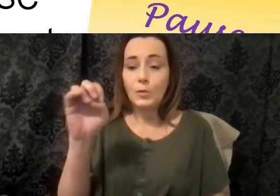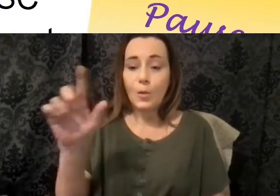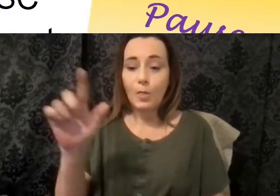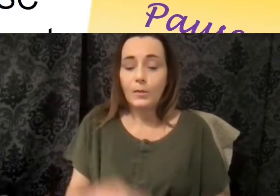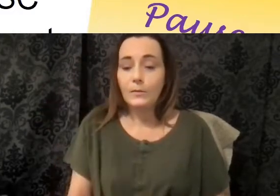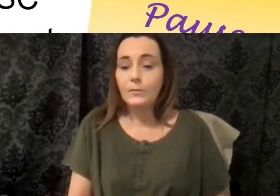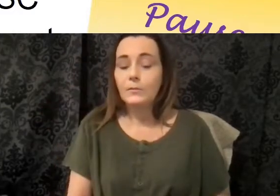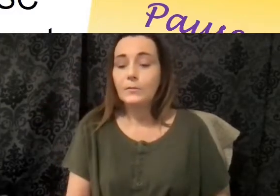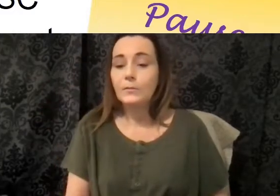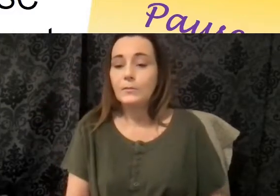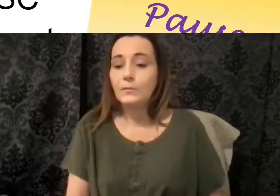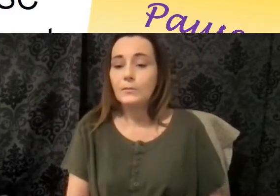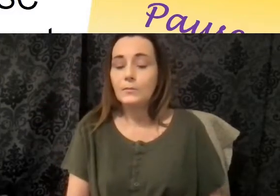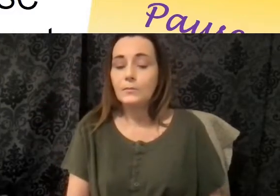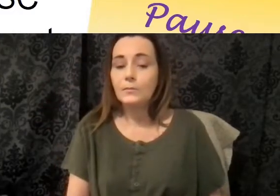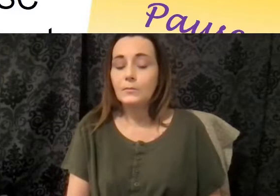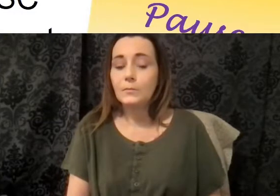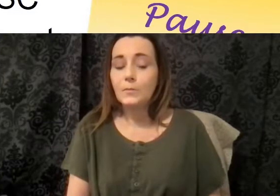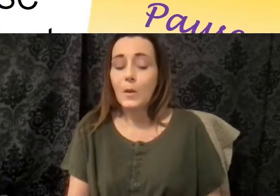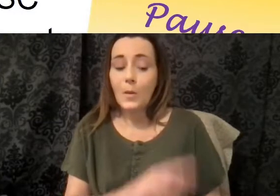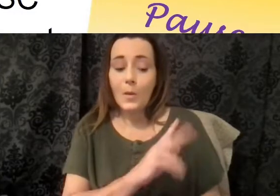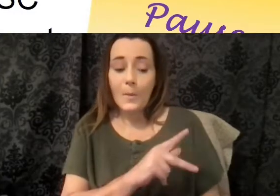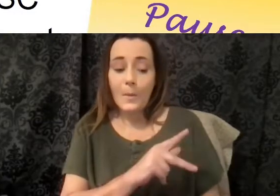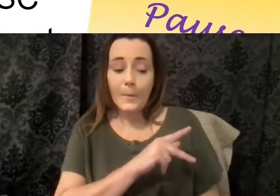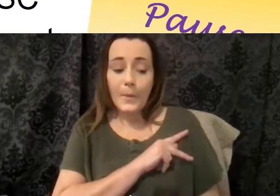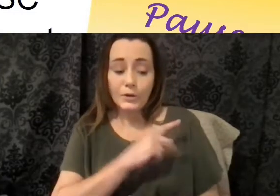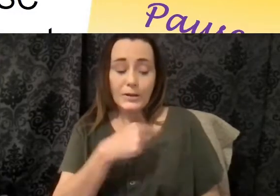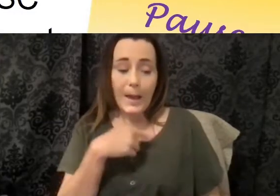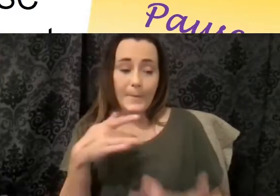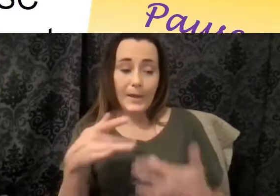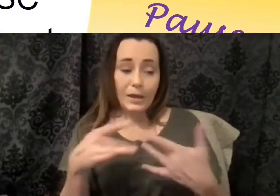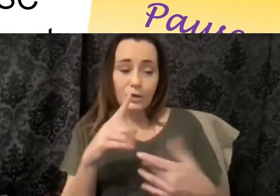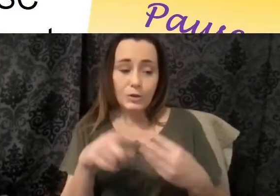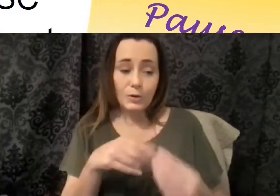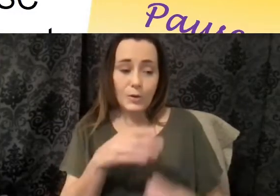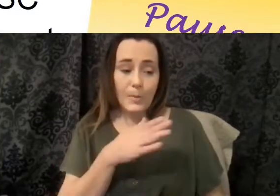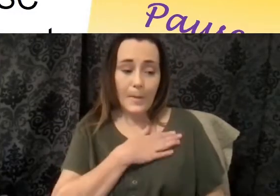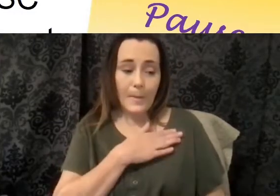like of my term, but I think it would